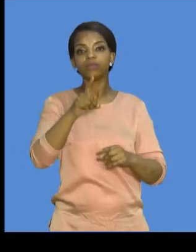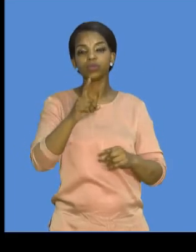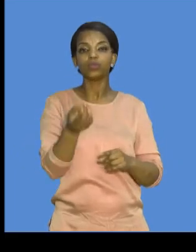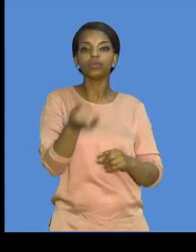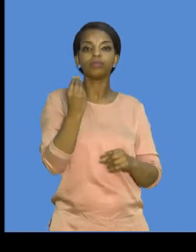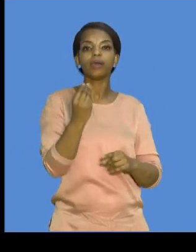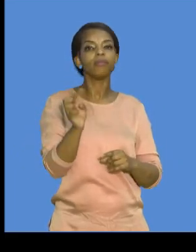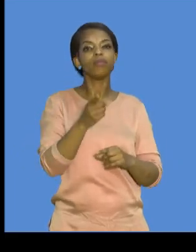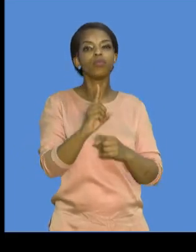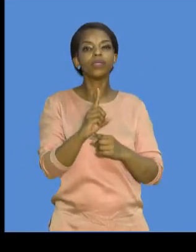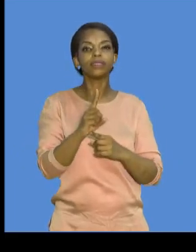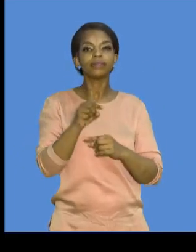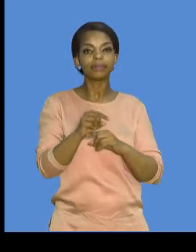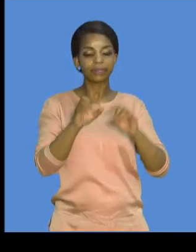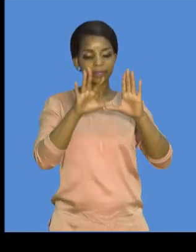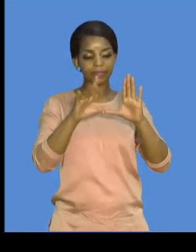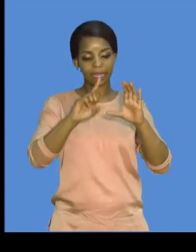get 12% of